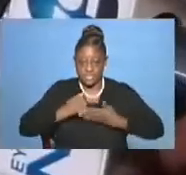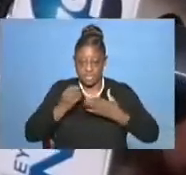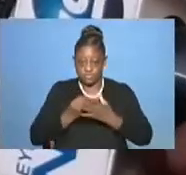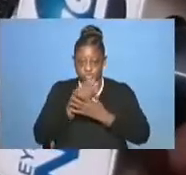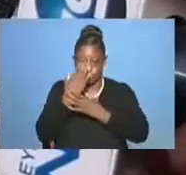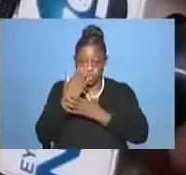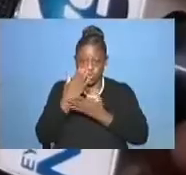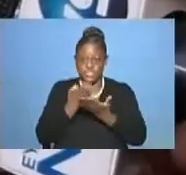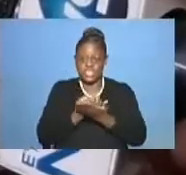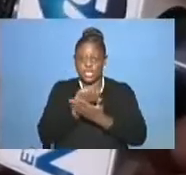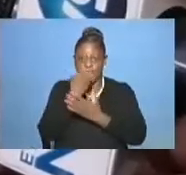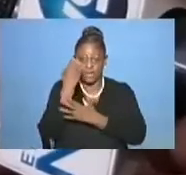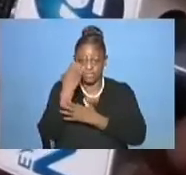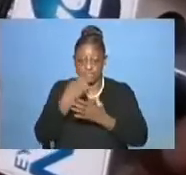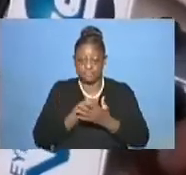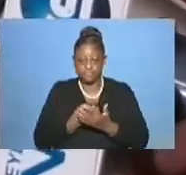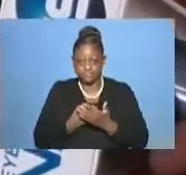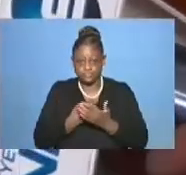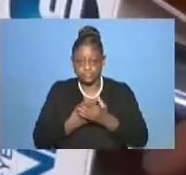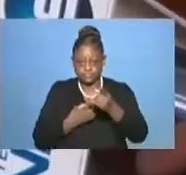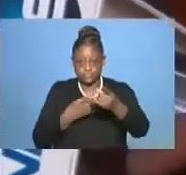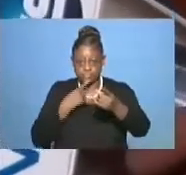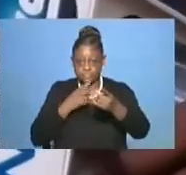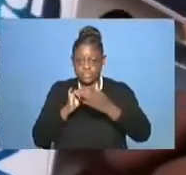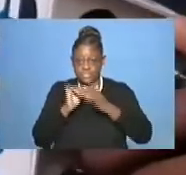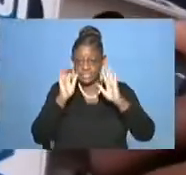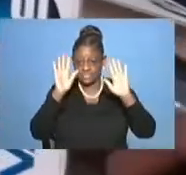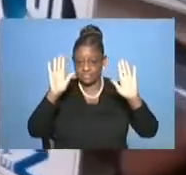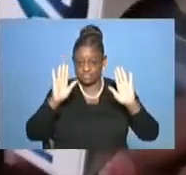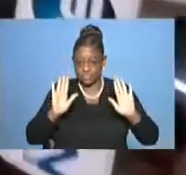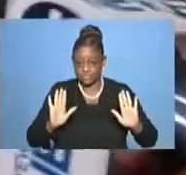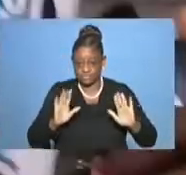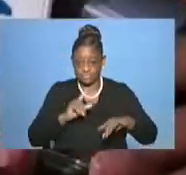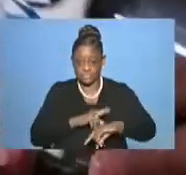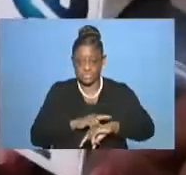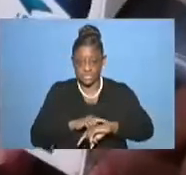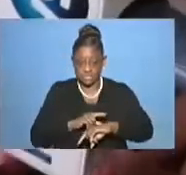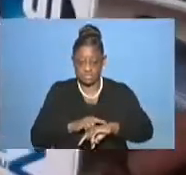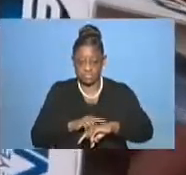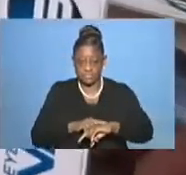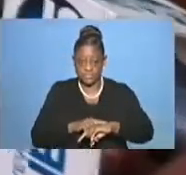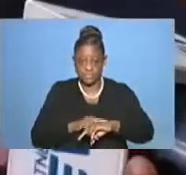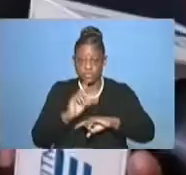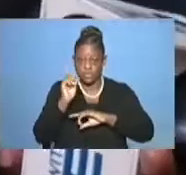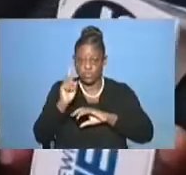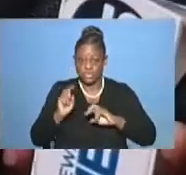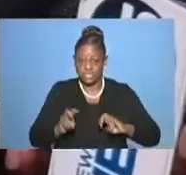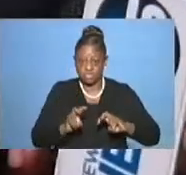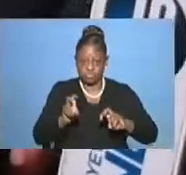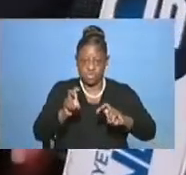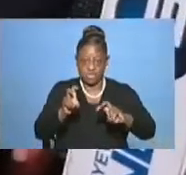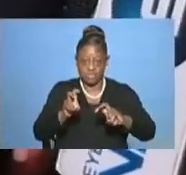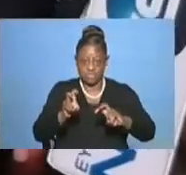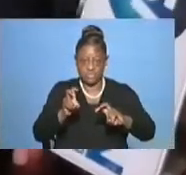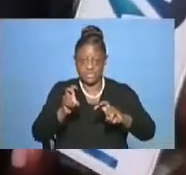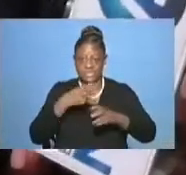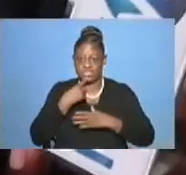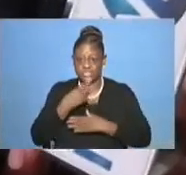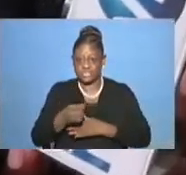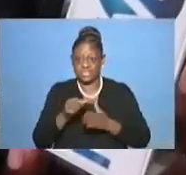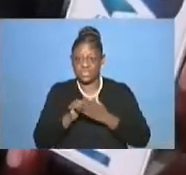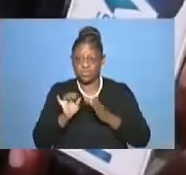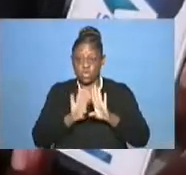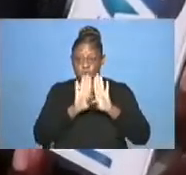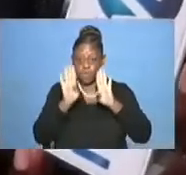We have had 4 very successful missions so far. These missions have been to carry the word that we are open